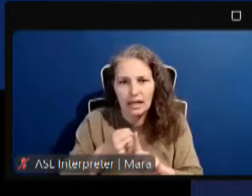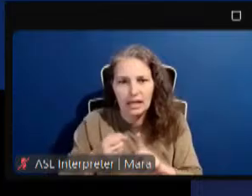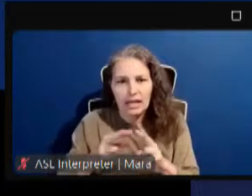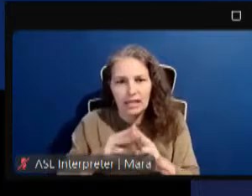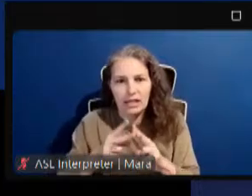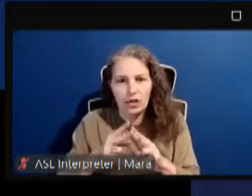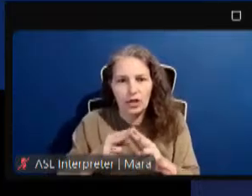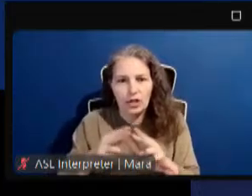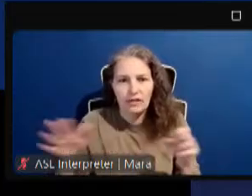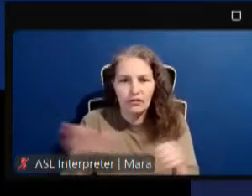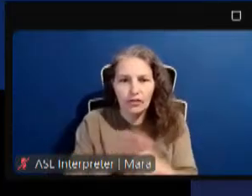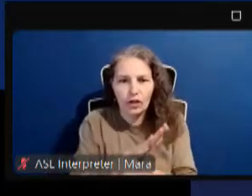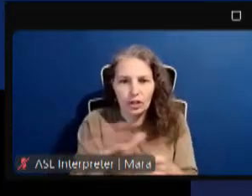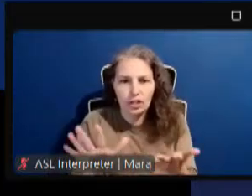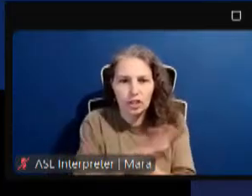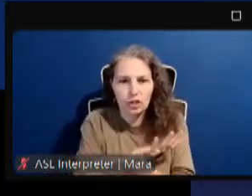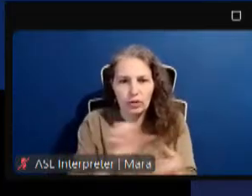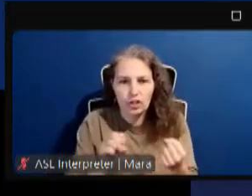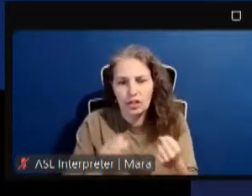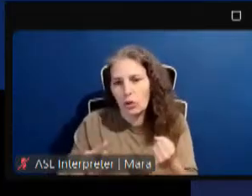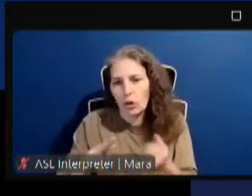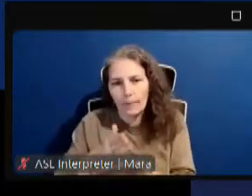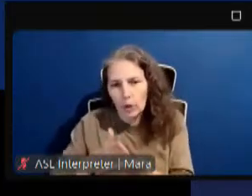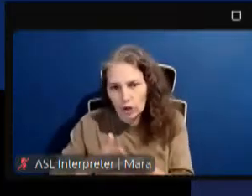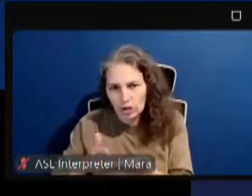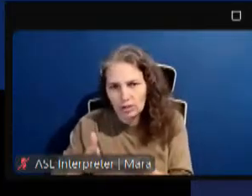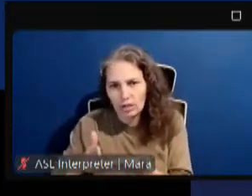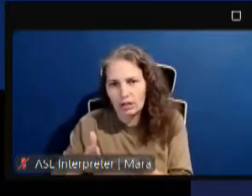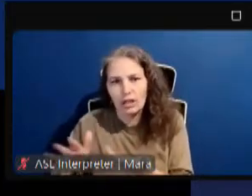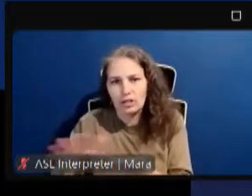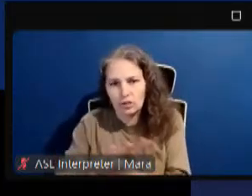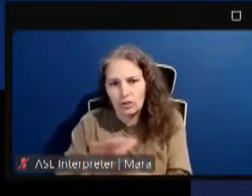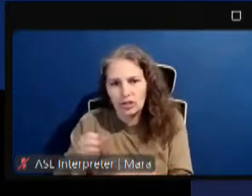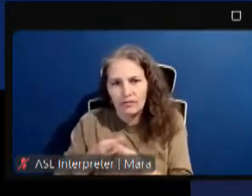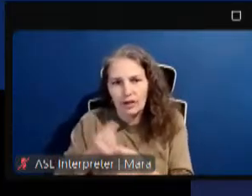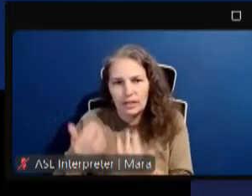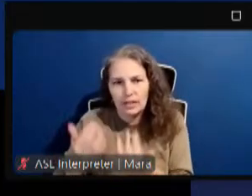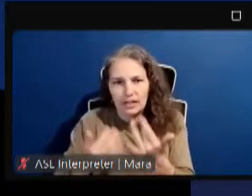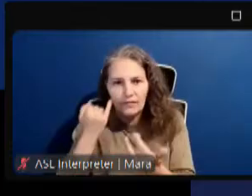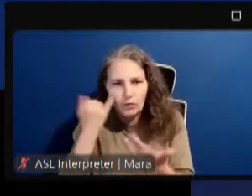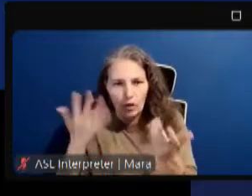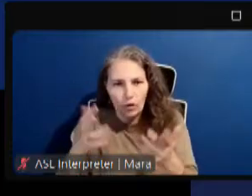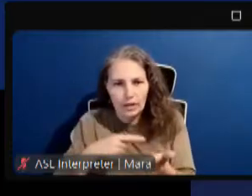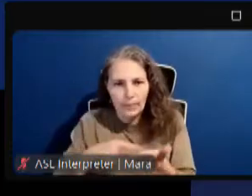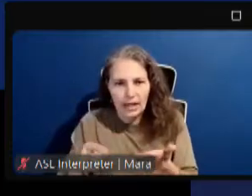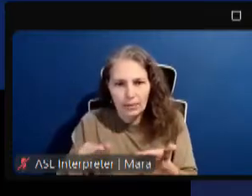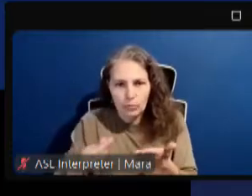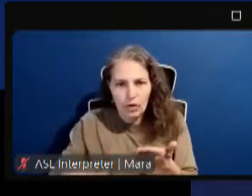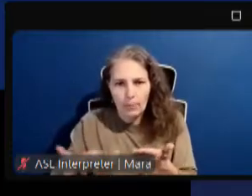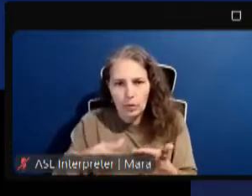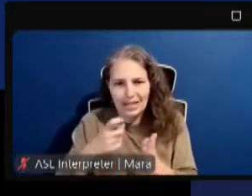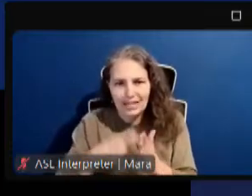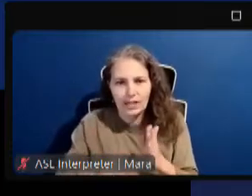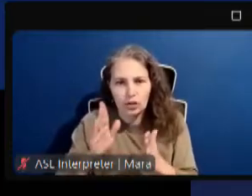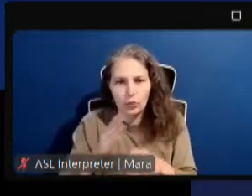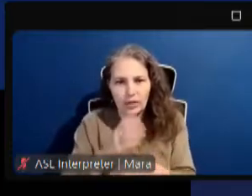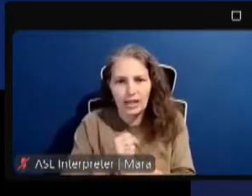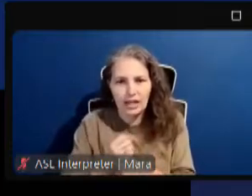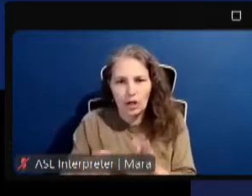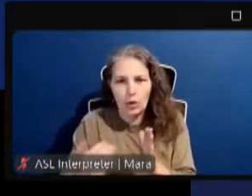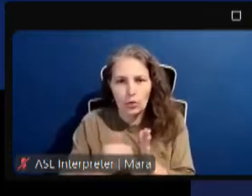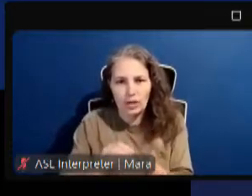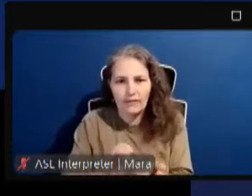fires. If you've already paid your property taxes, you should expect a refund to reflect that damage on